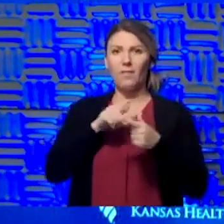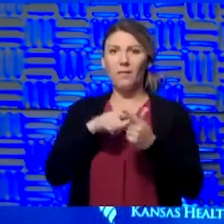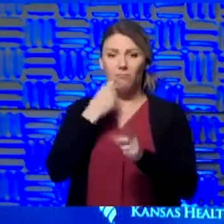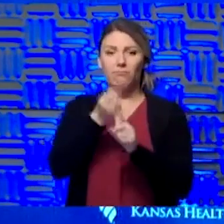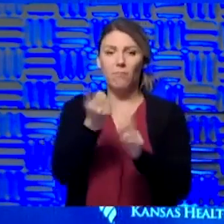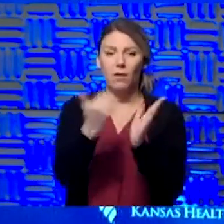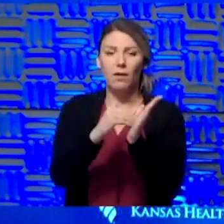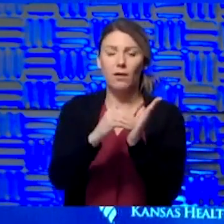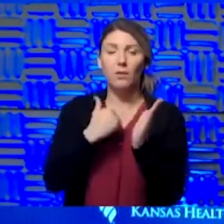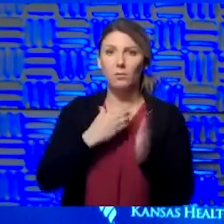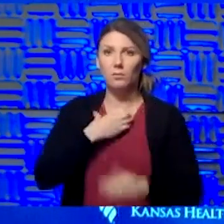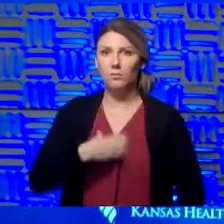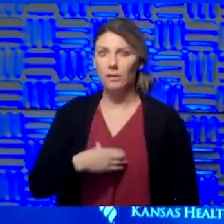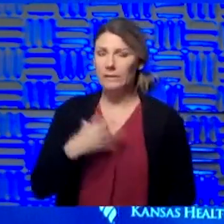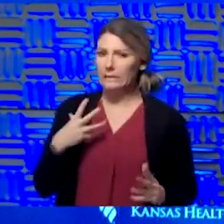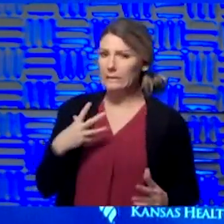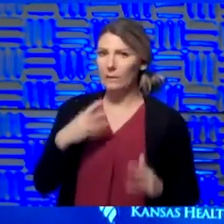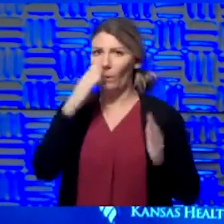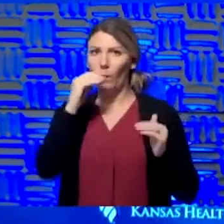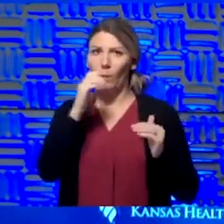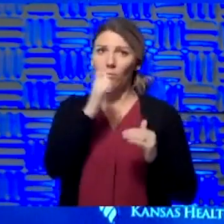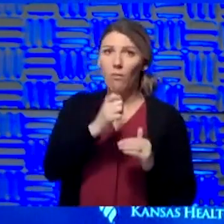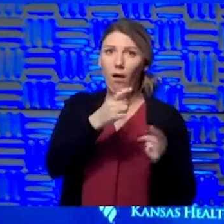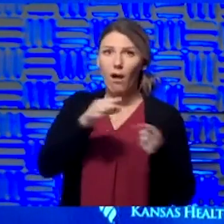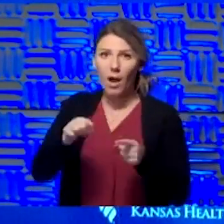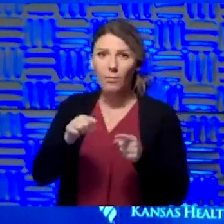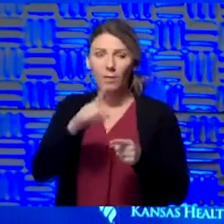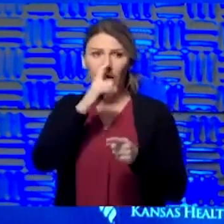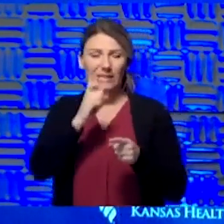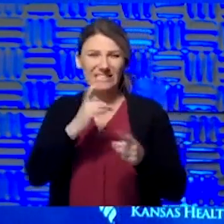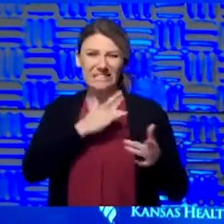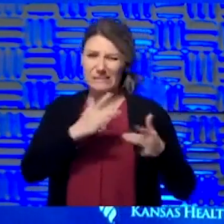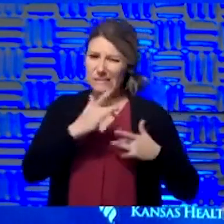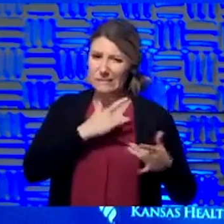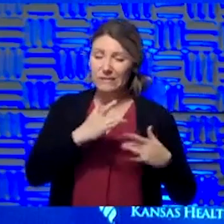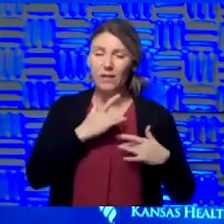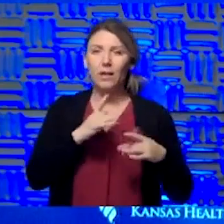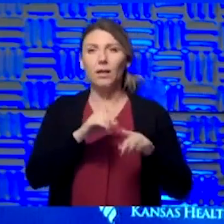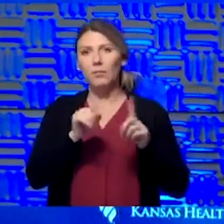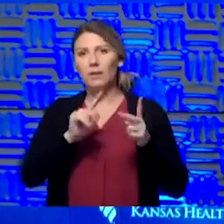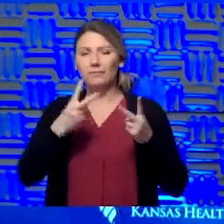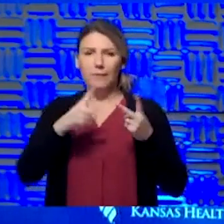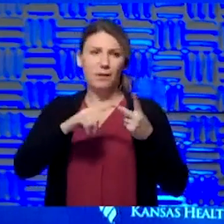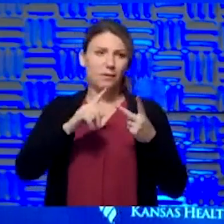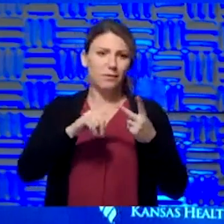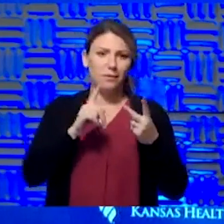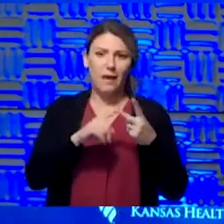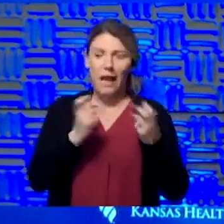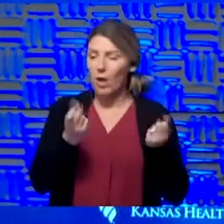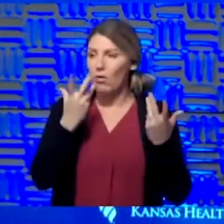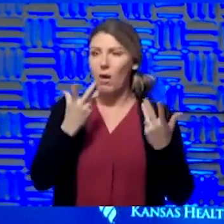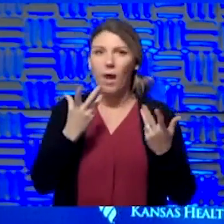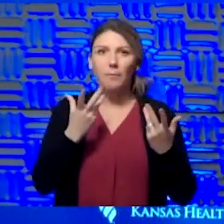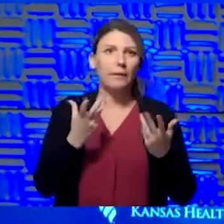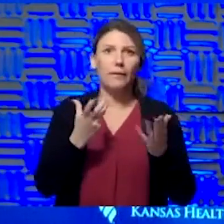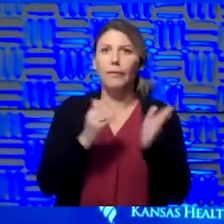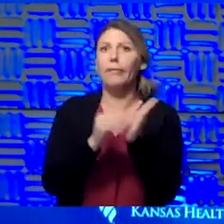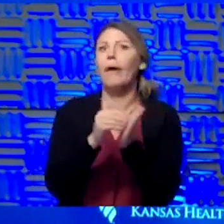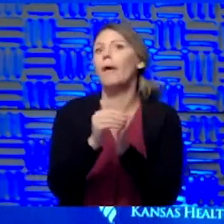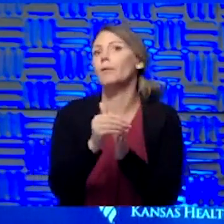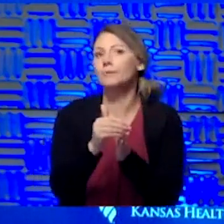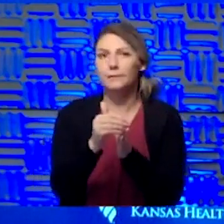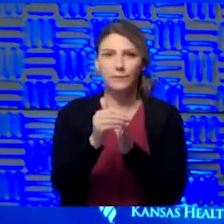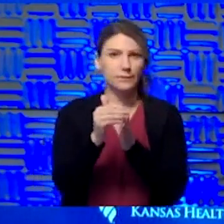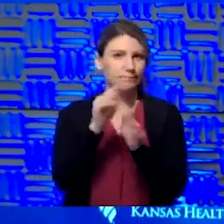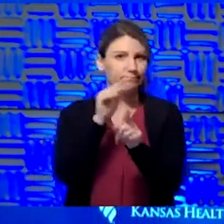didn't happen because it makes you a little concerned. But B, there have been I don't know how many hundreds of thousands now that have been affected worldwide, but